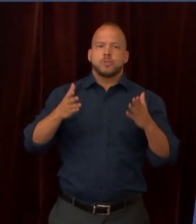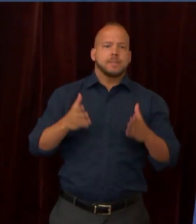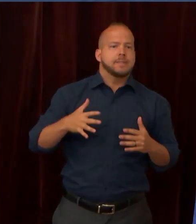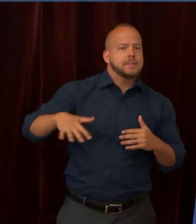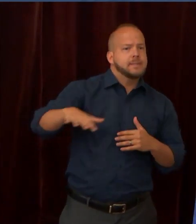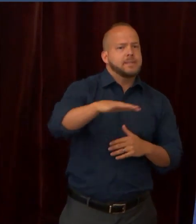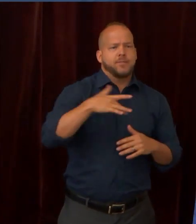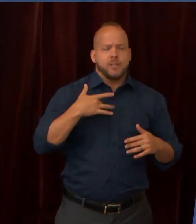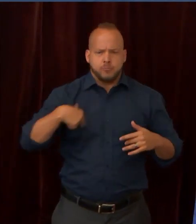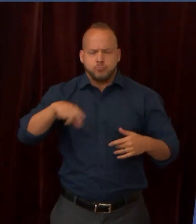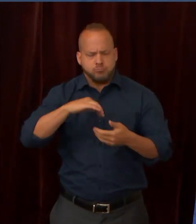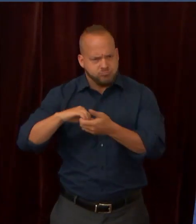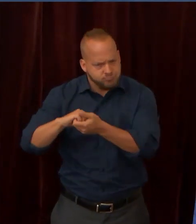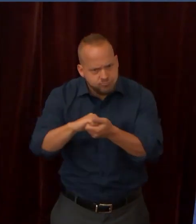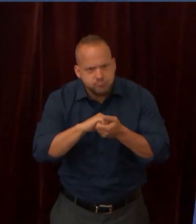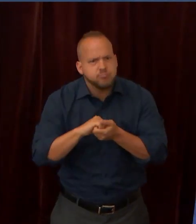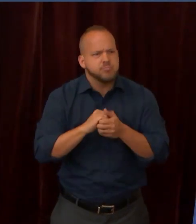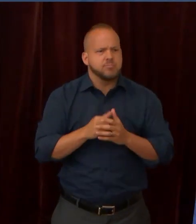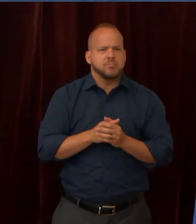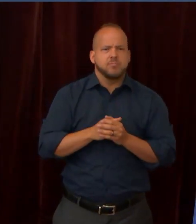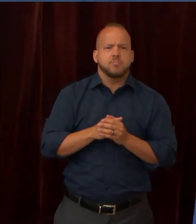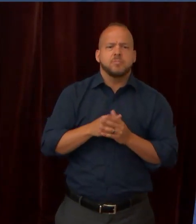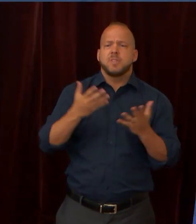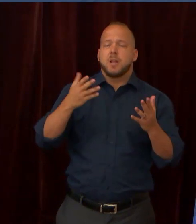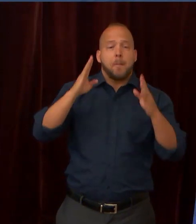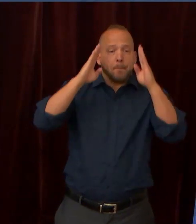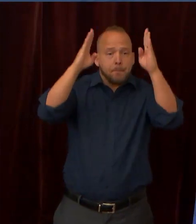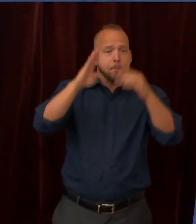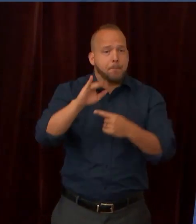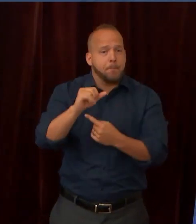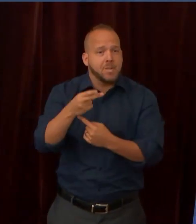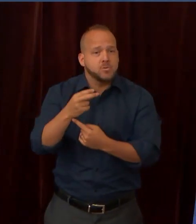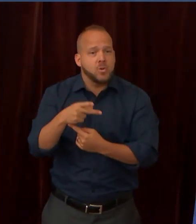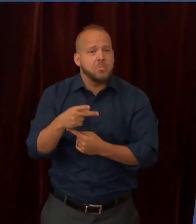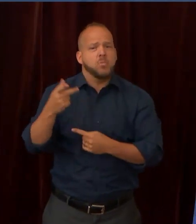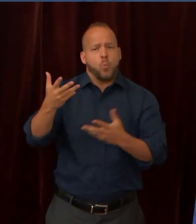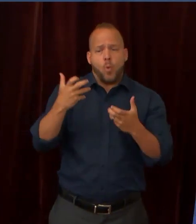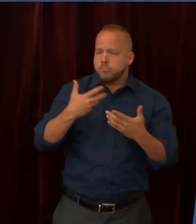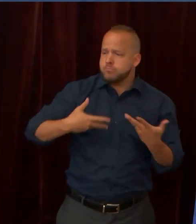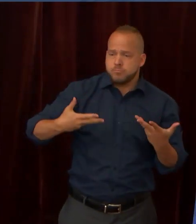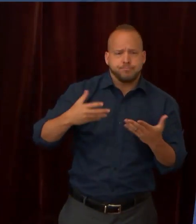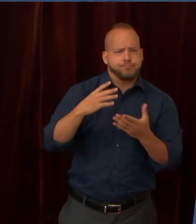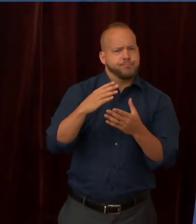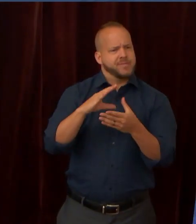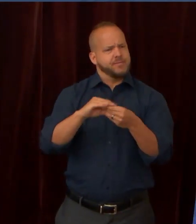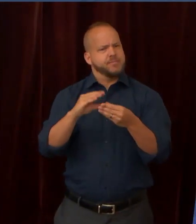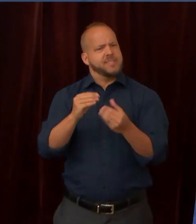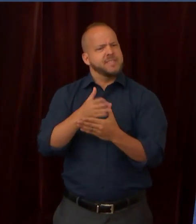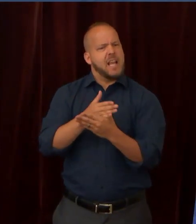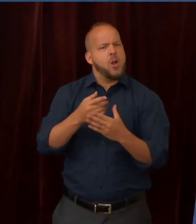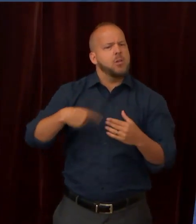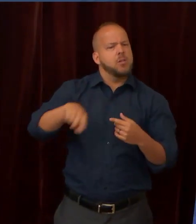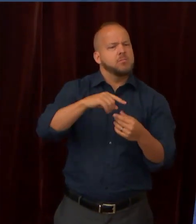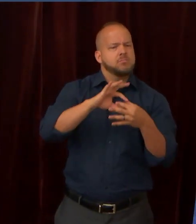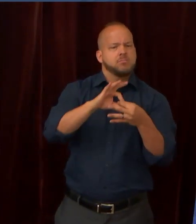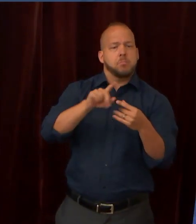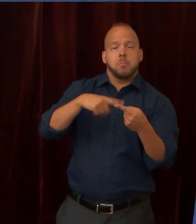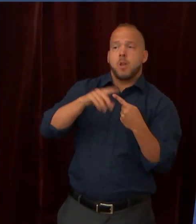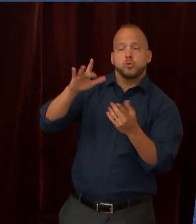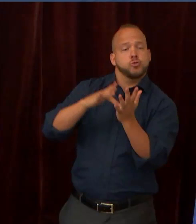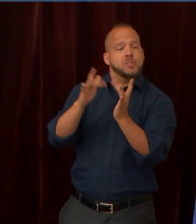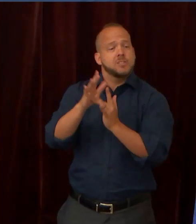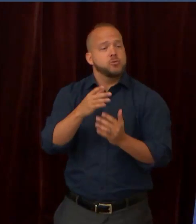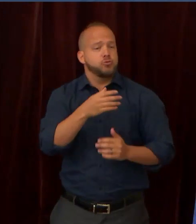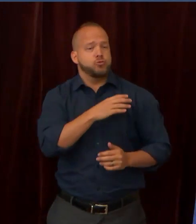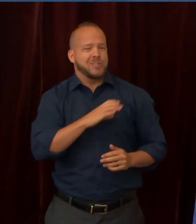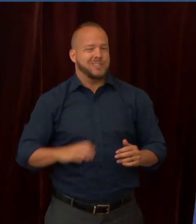my calling has been to gather faithful people and share the message of Jesus Christ. I did not accept God's call to ministry in order to tell